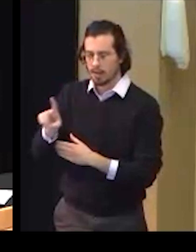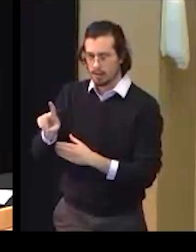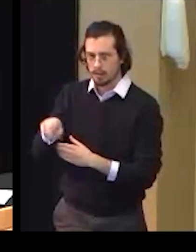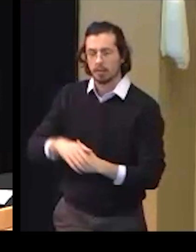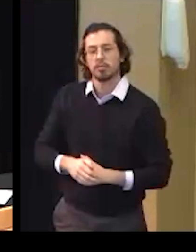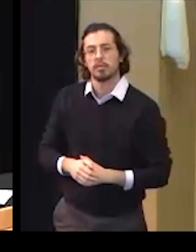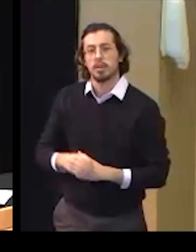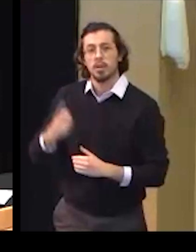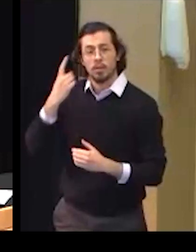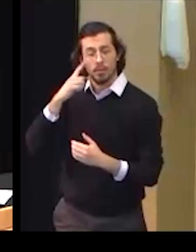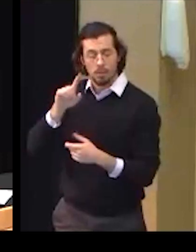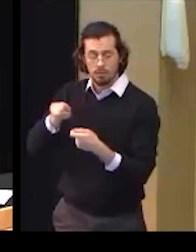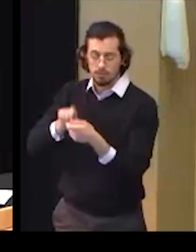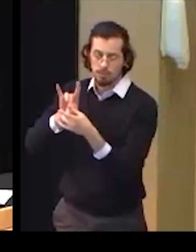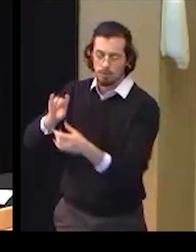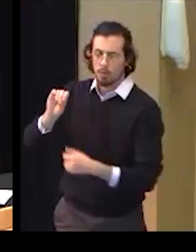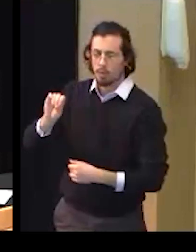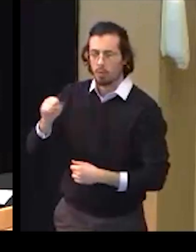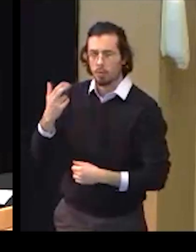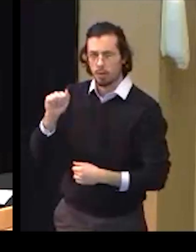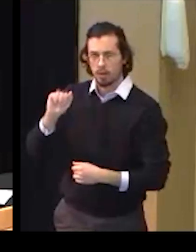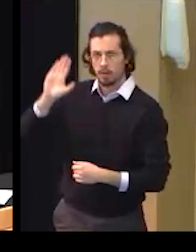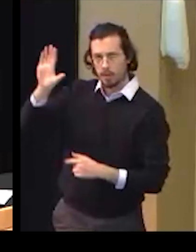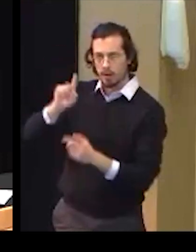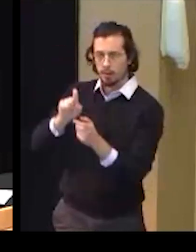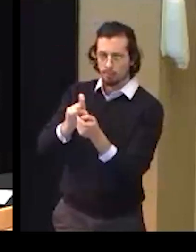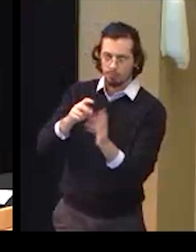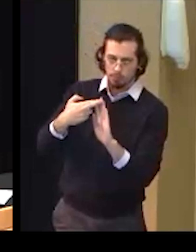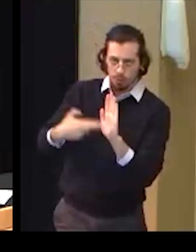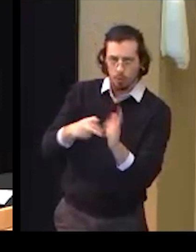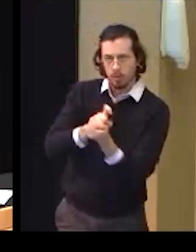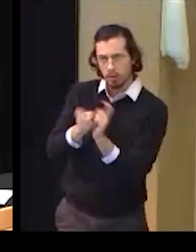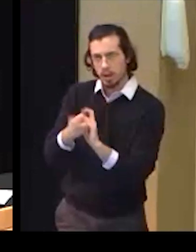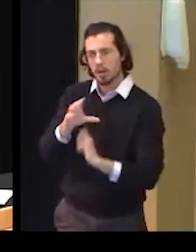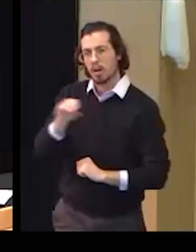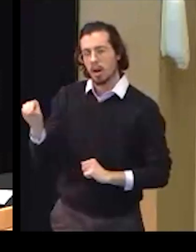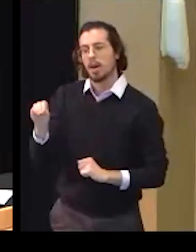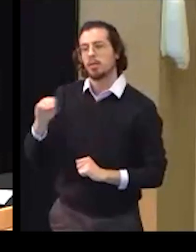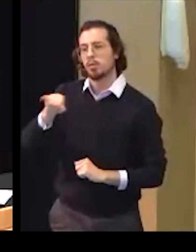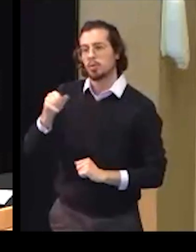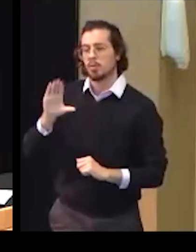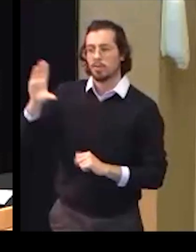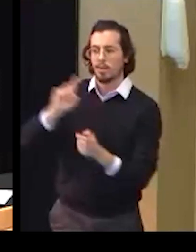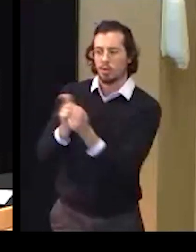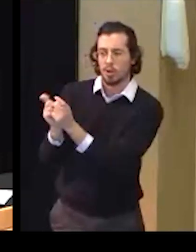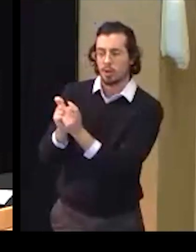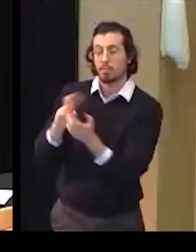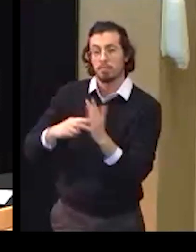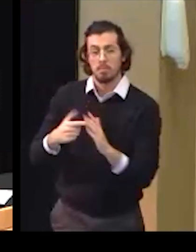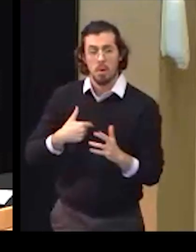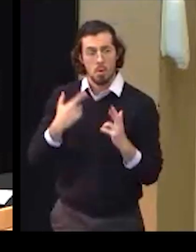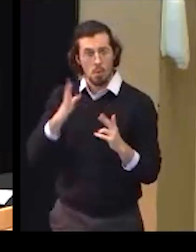for the OSHA regulatory change and for the Joint Commission change. So I hope it is a